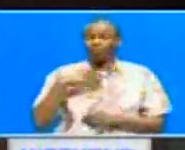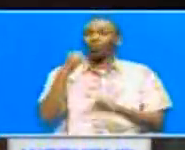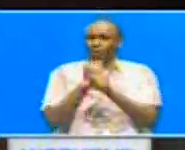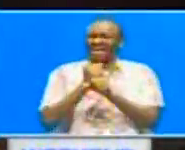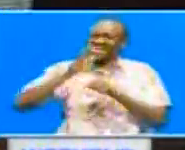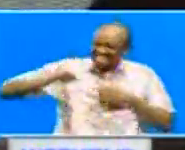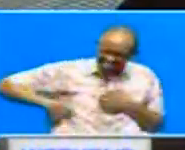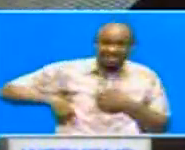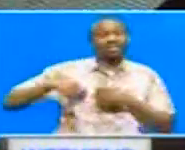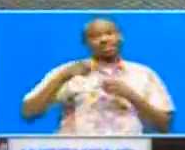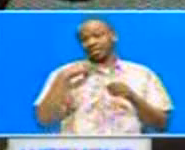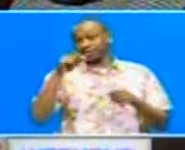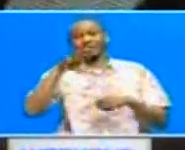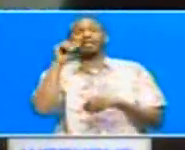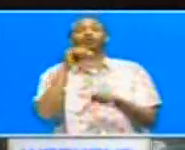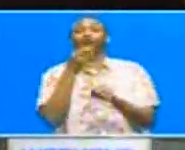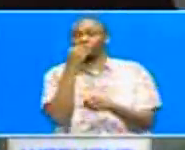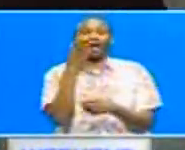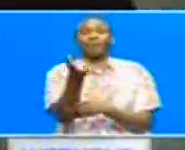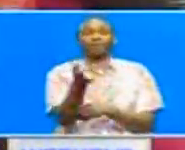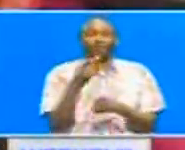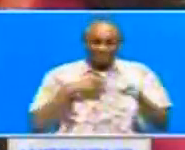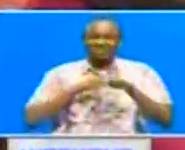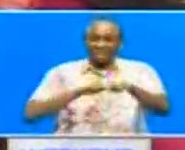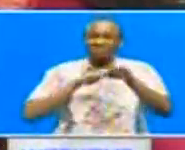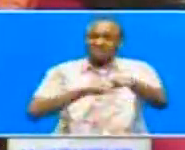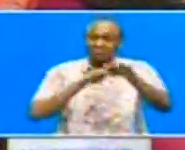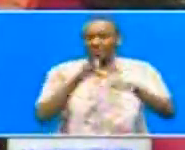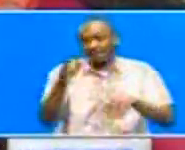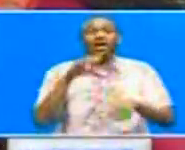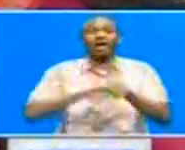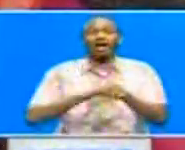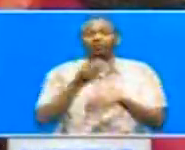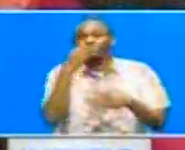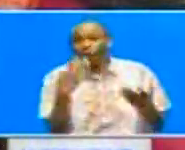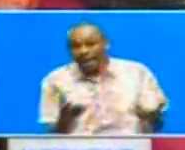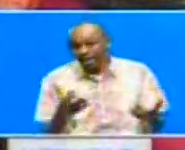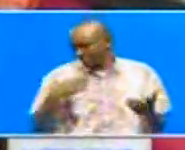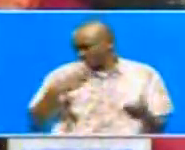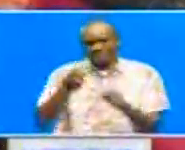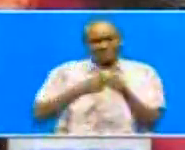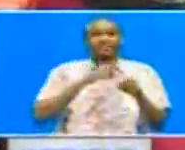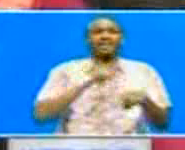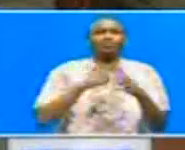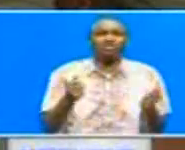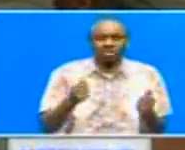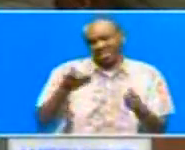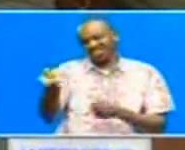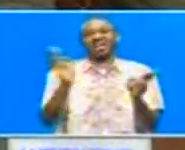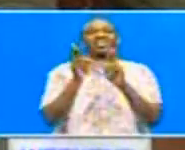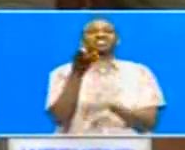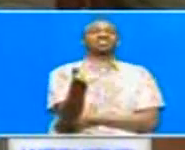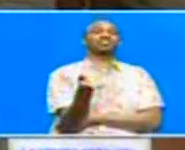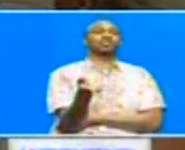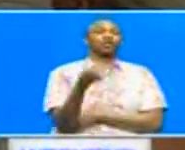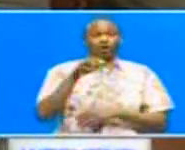get home late from work and in between traffic jams and the hassle, have no time for elaborate dinner preparations. From